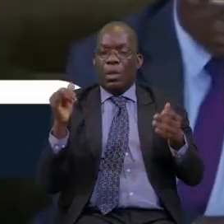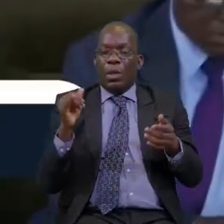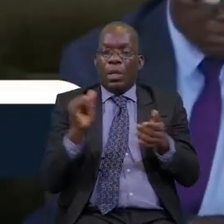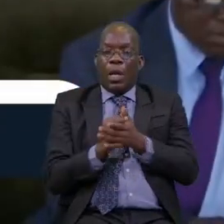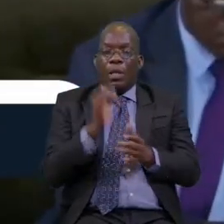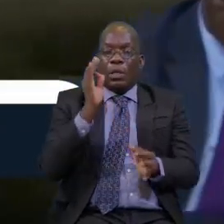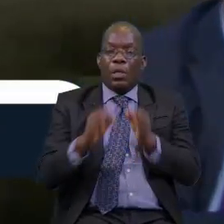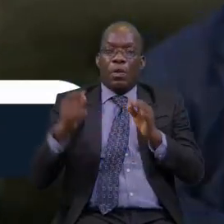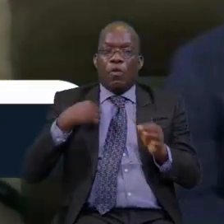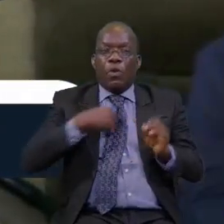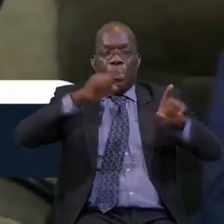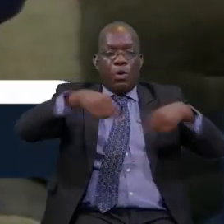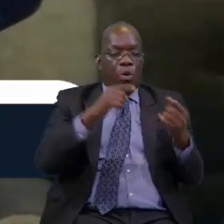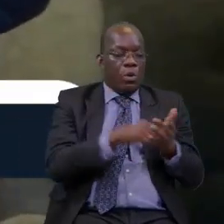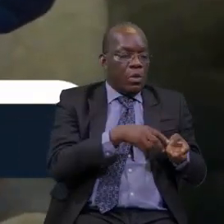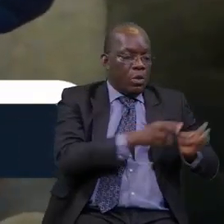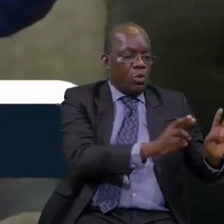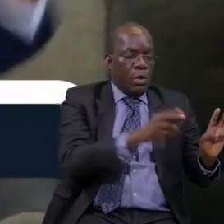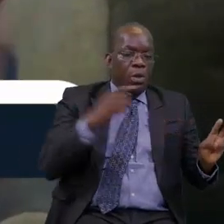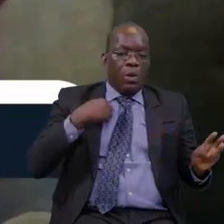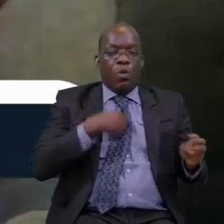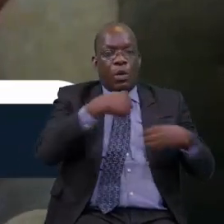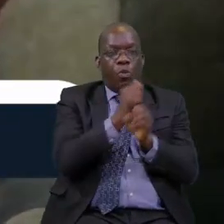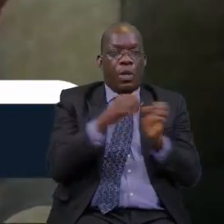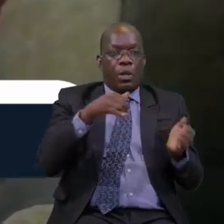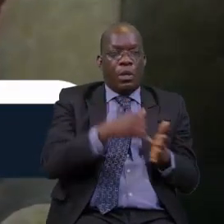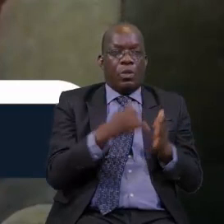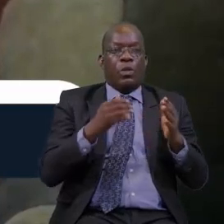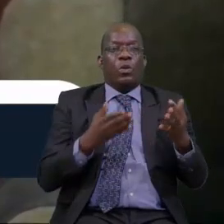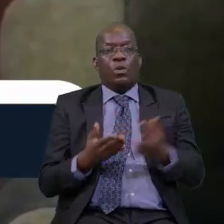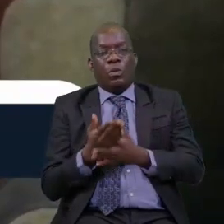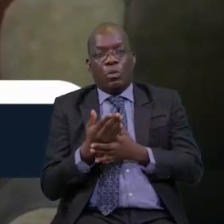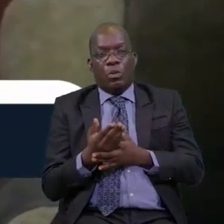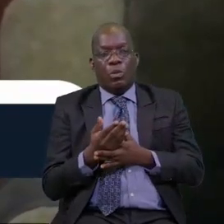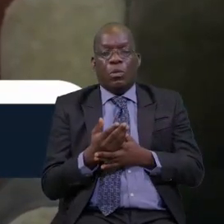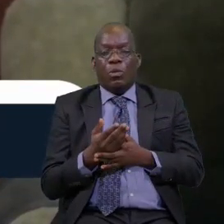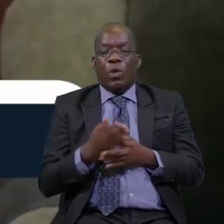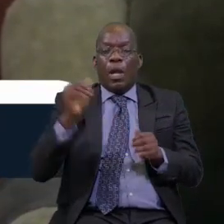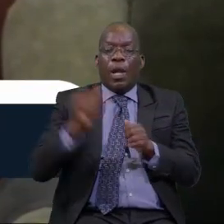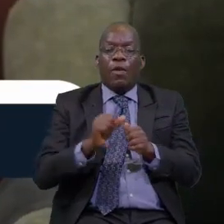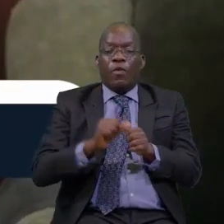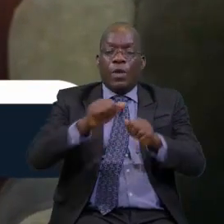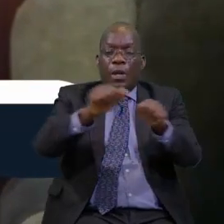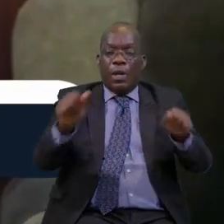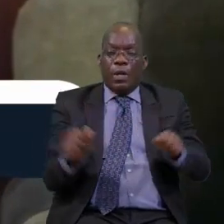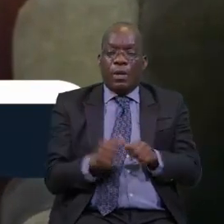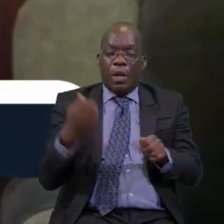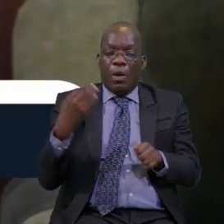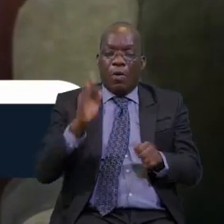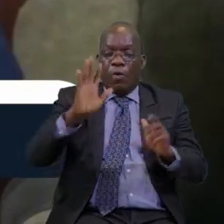way, we'll make it all through. Every area of your life can be